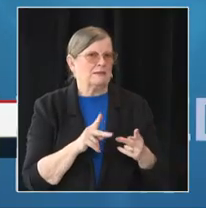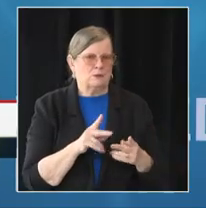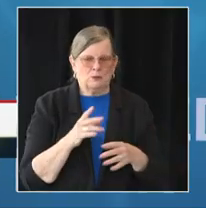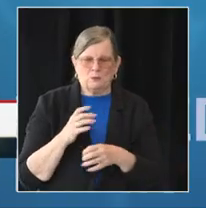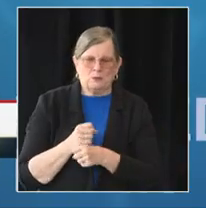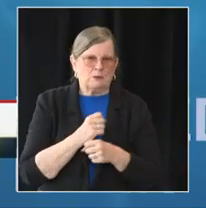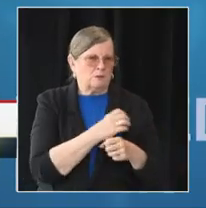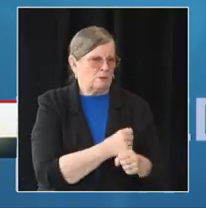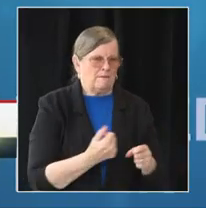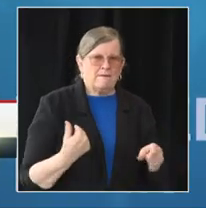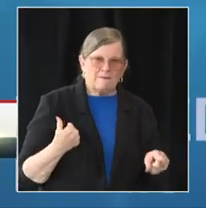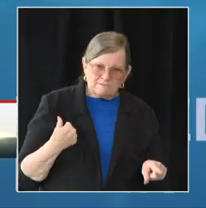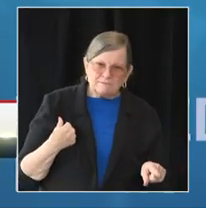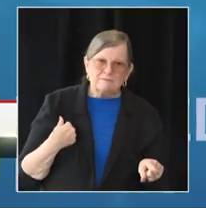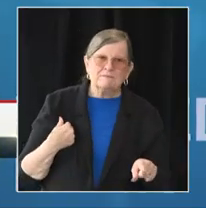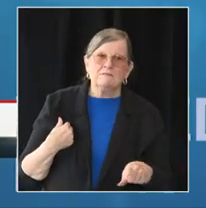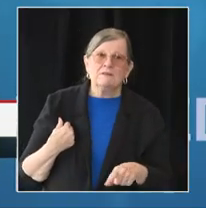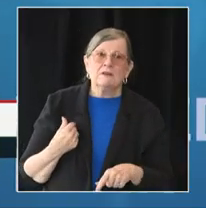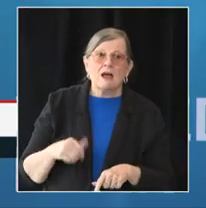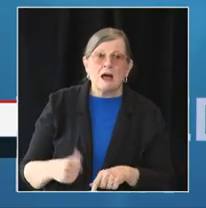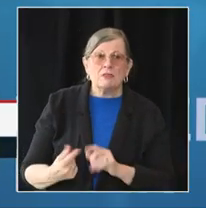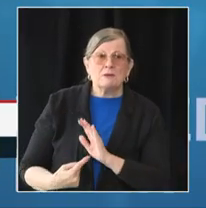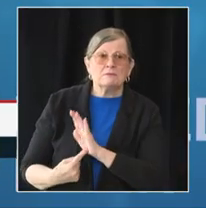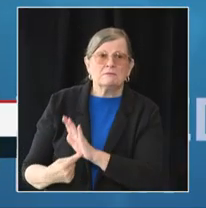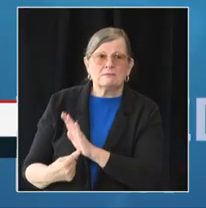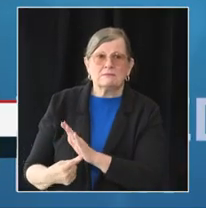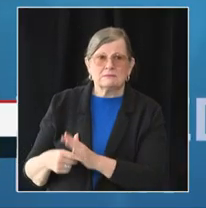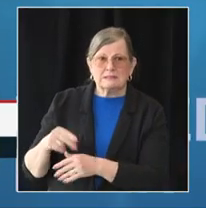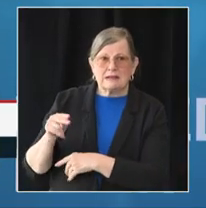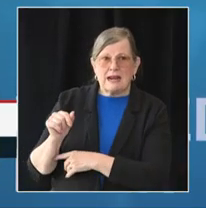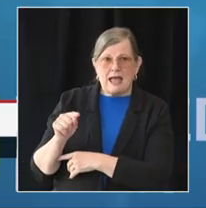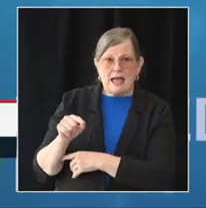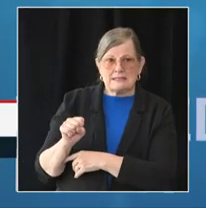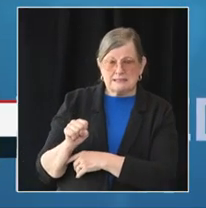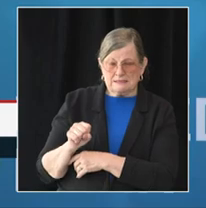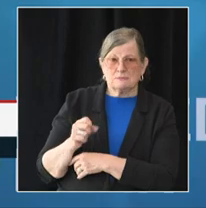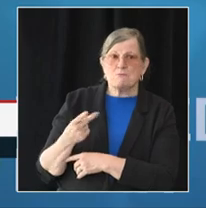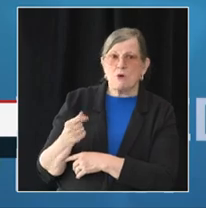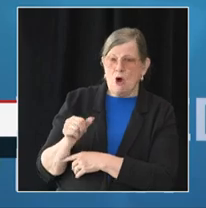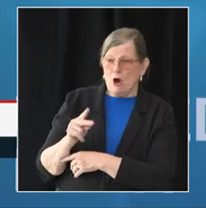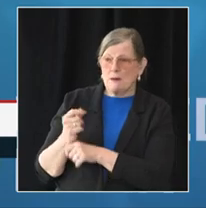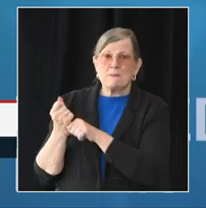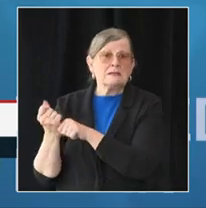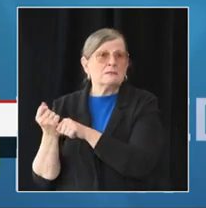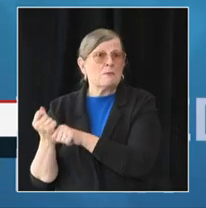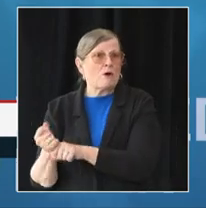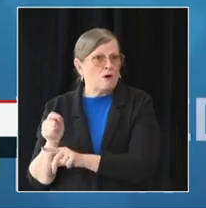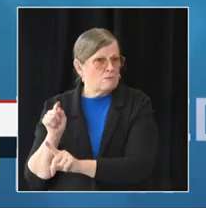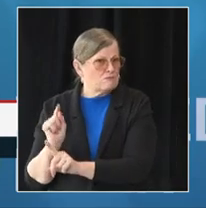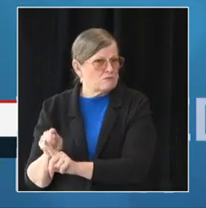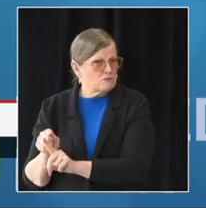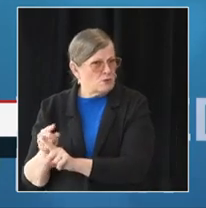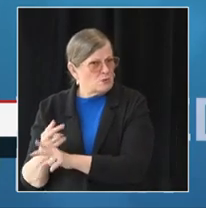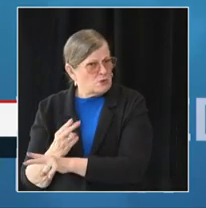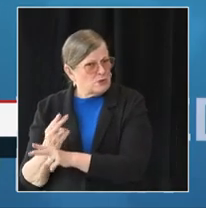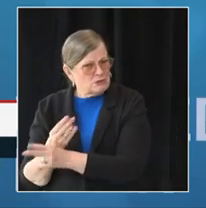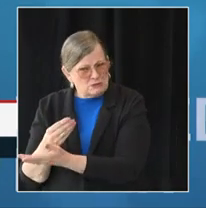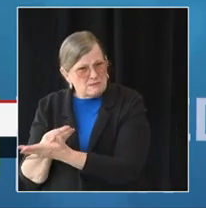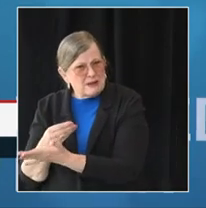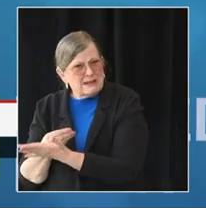has overperformed, where we will pay off the bonds that were used to construct that $600